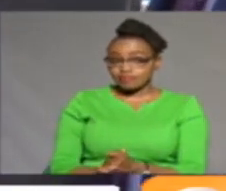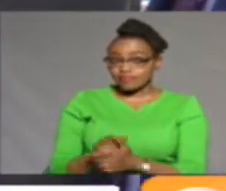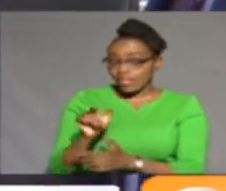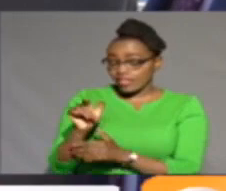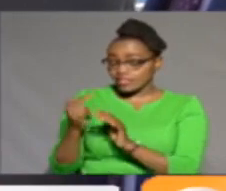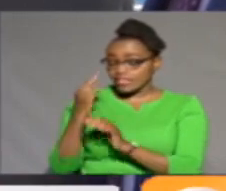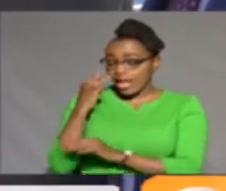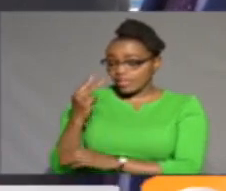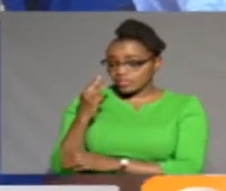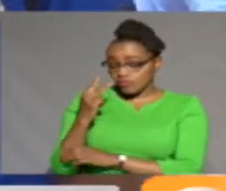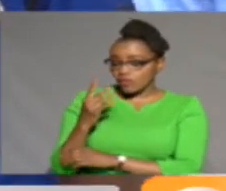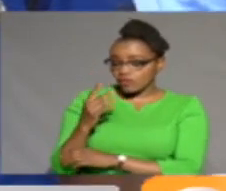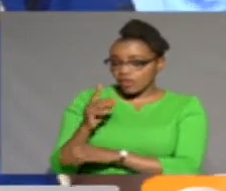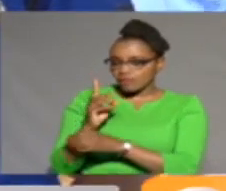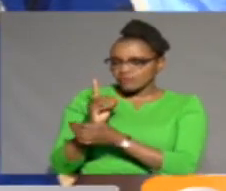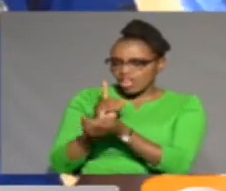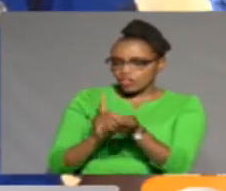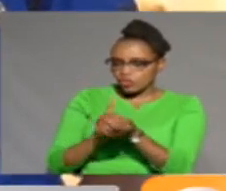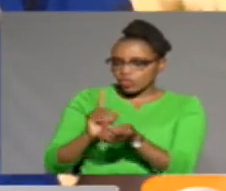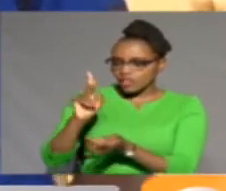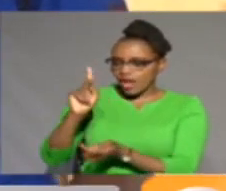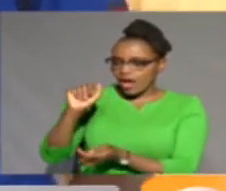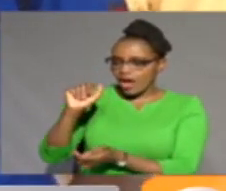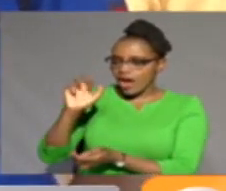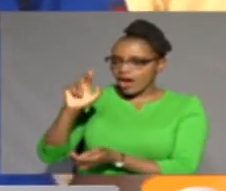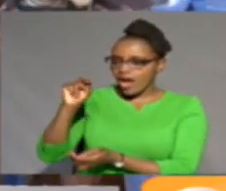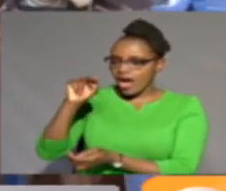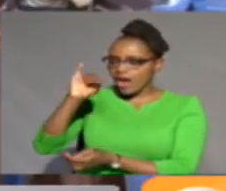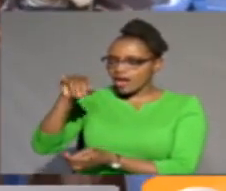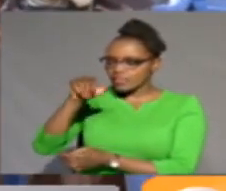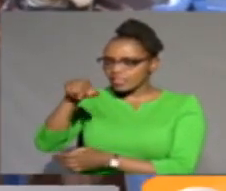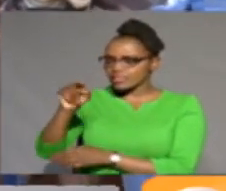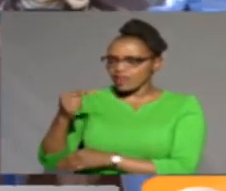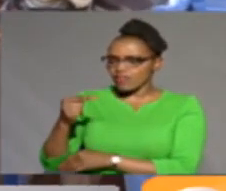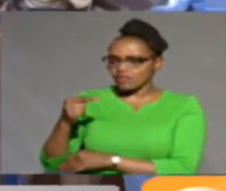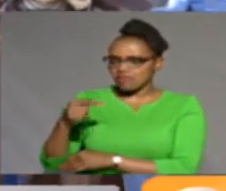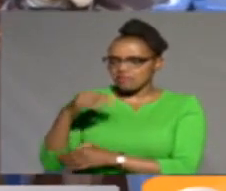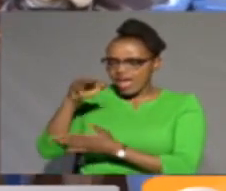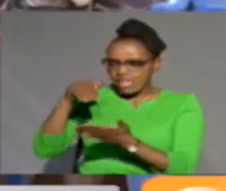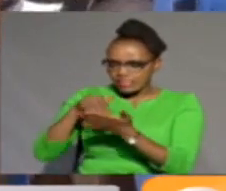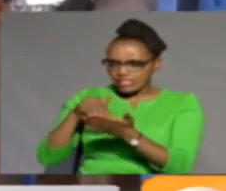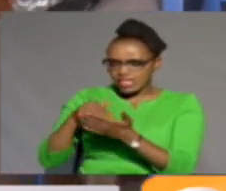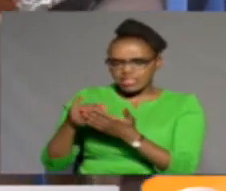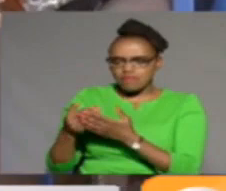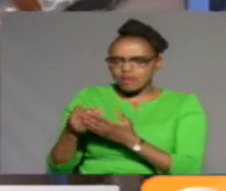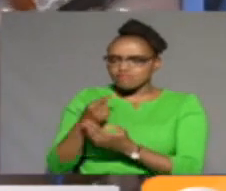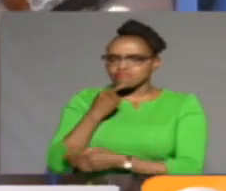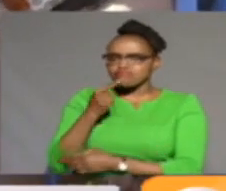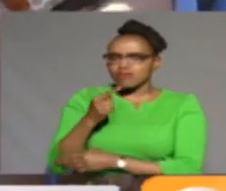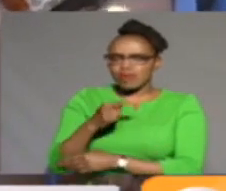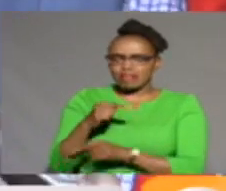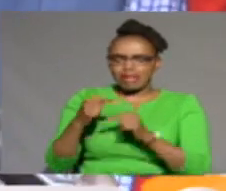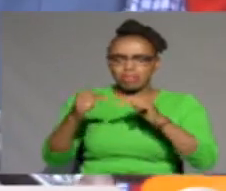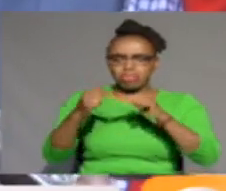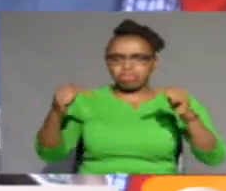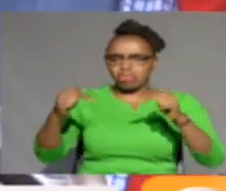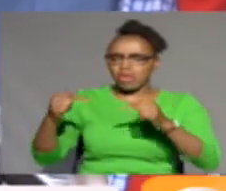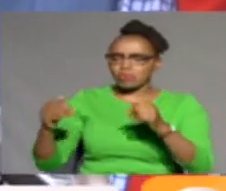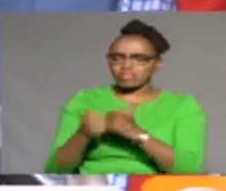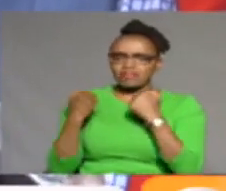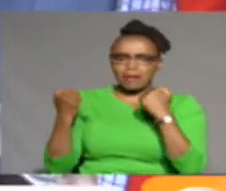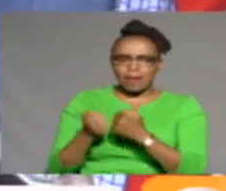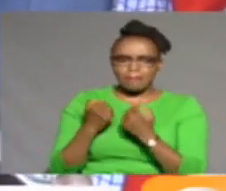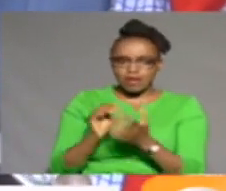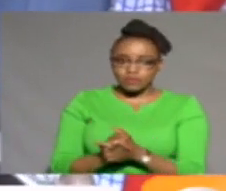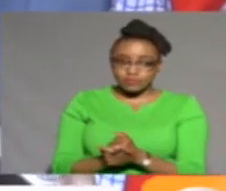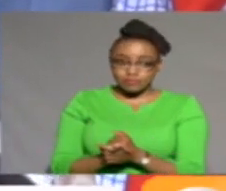Interior PS Dr. Karanja Kibicho, the man at the center of the dust cloud, addressed himself to the brewing controversy.